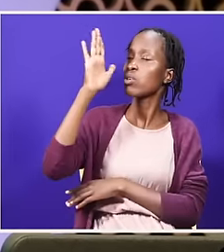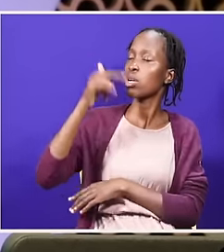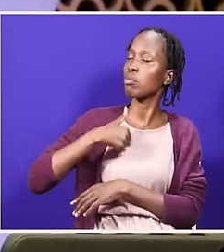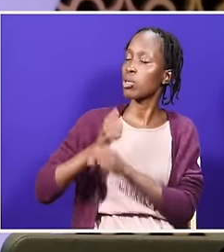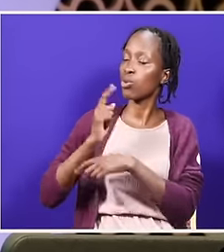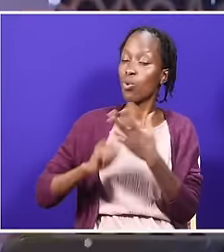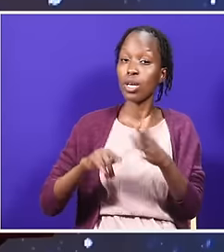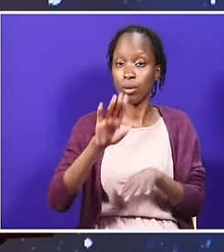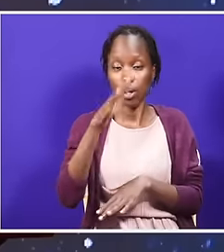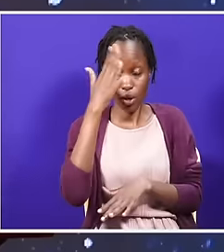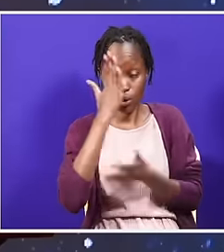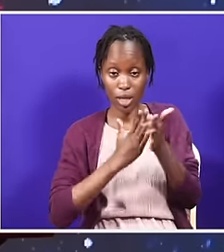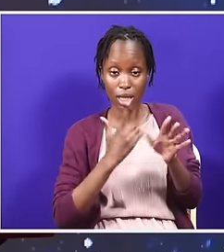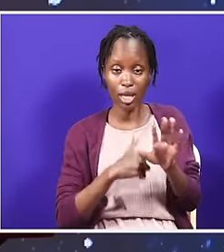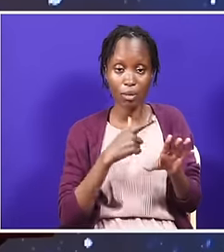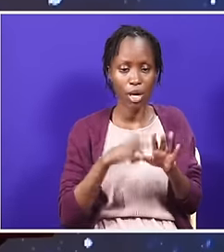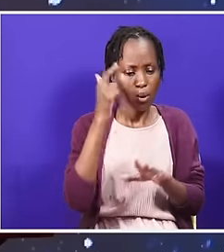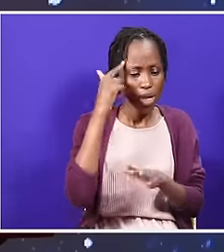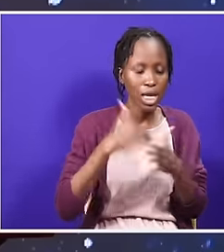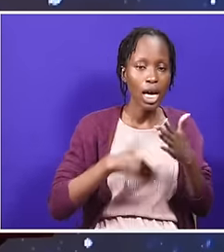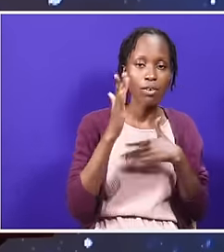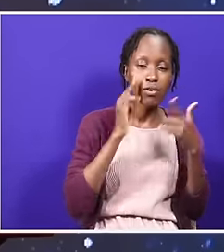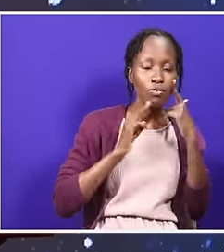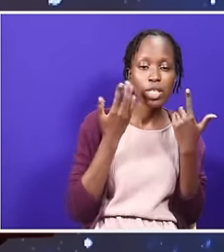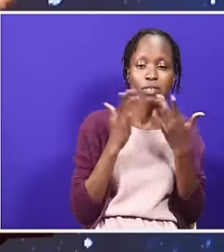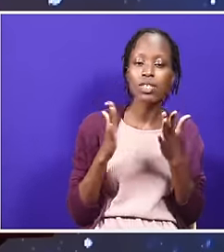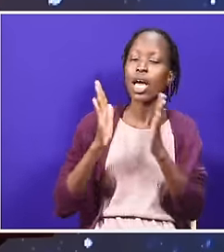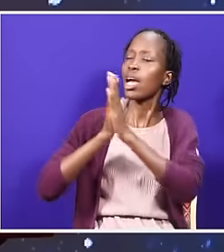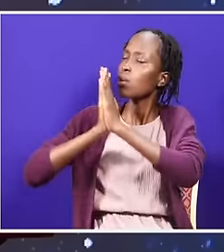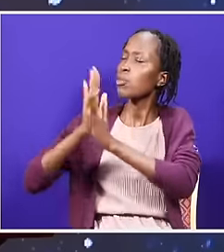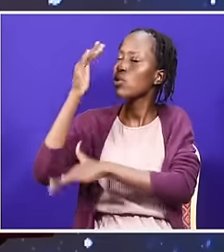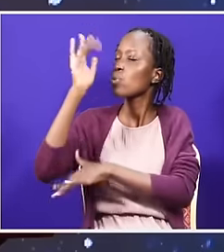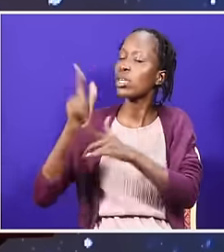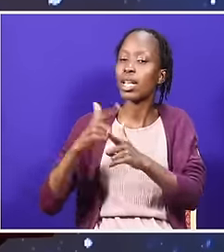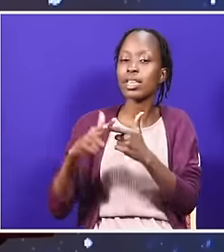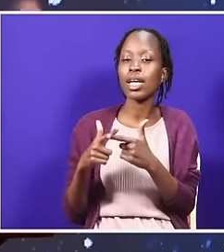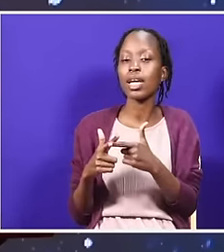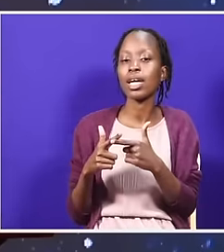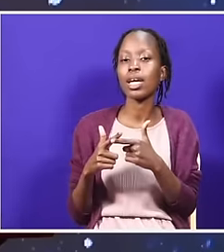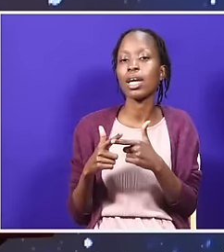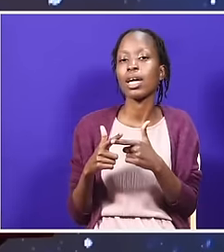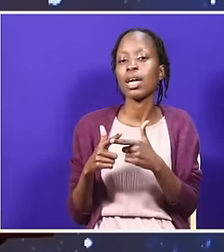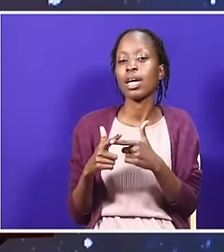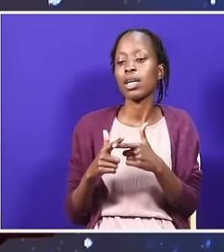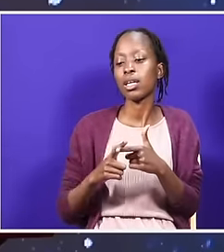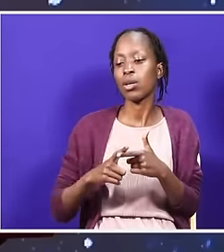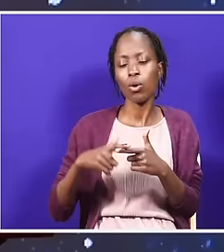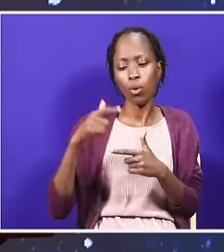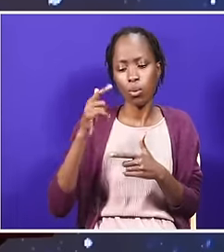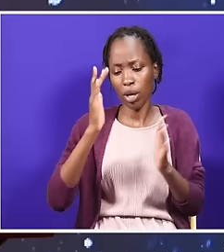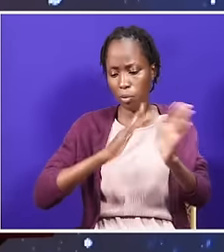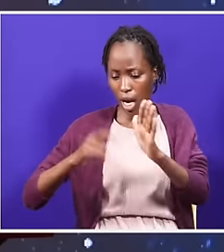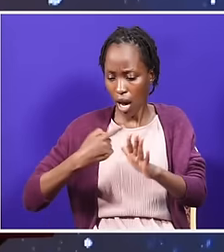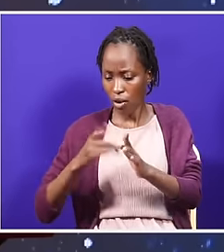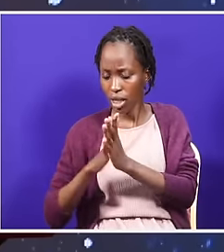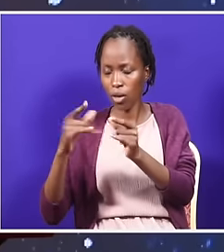know, sometimes we figure that once we've cried and we've called out to God, then we just are going to make our plans and go.